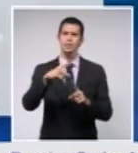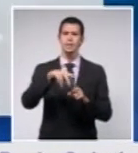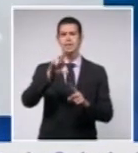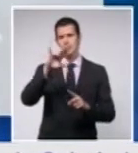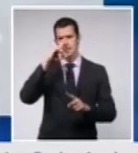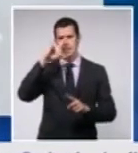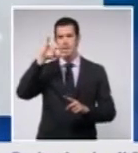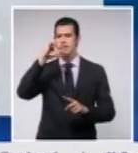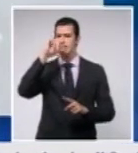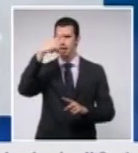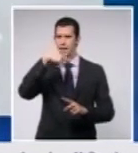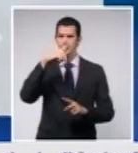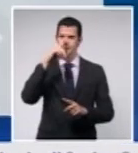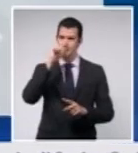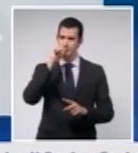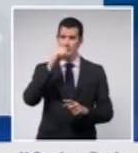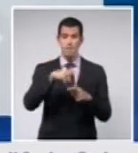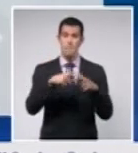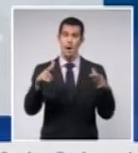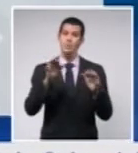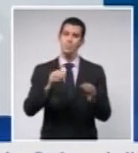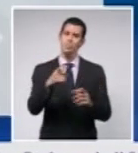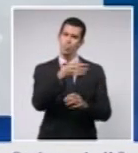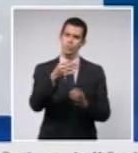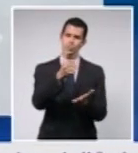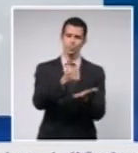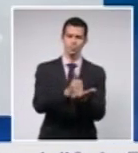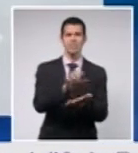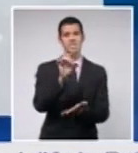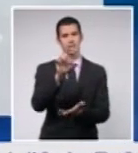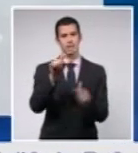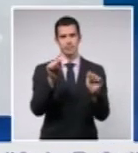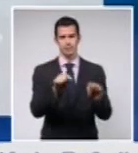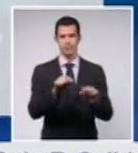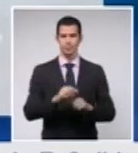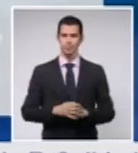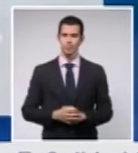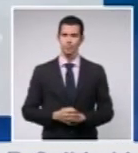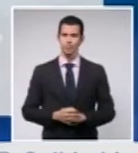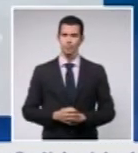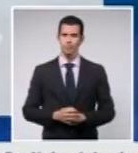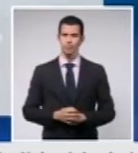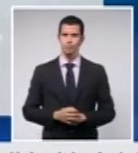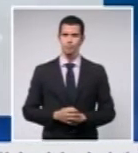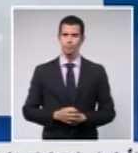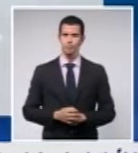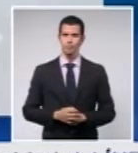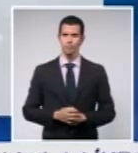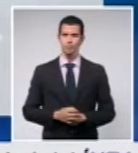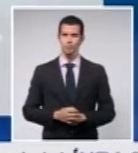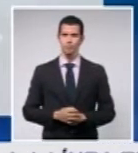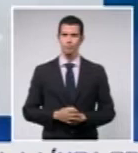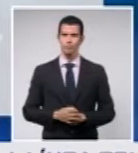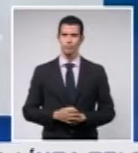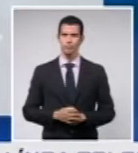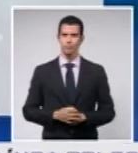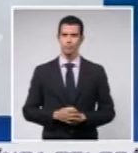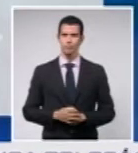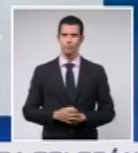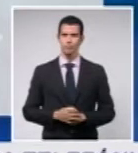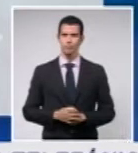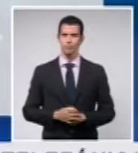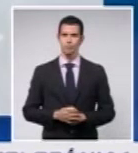Trinidad with 8 cases. Finally, the 3 cases from Ciego de Ávila all belong